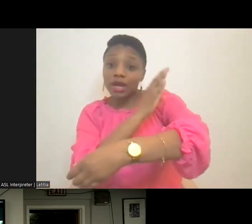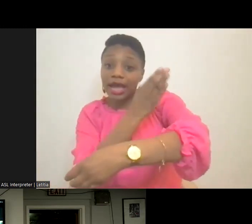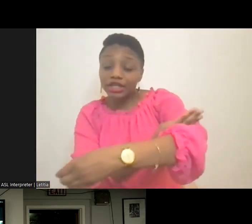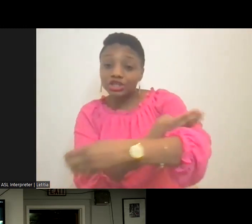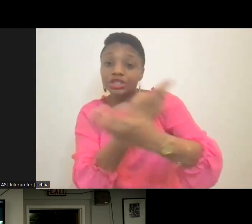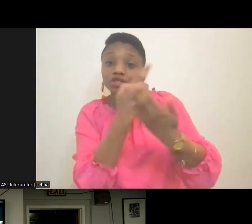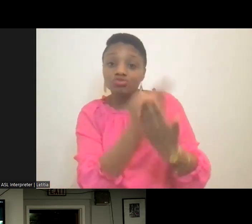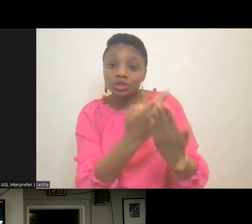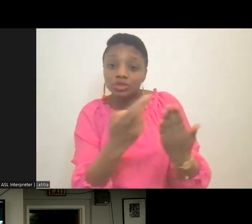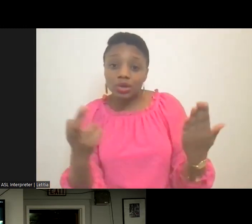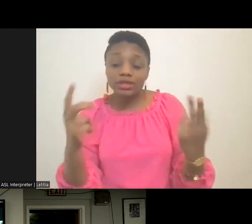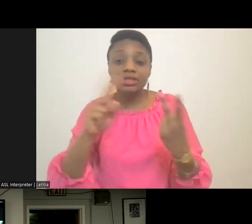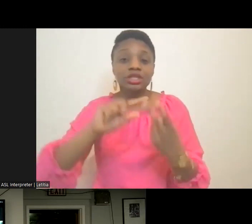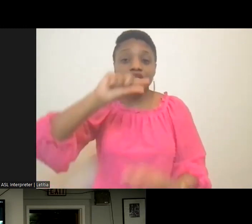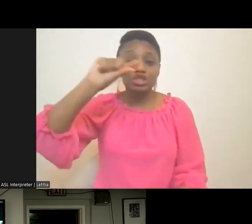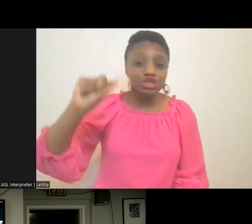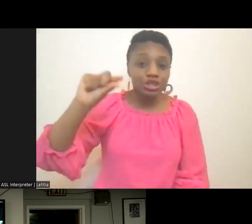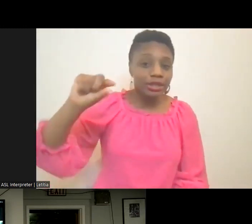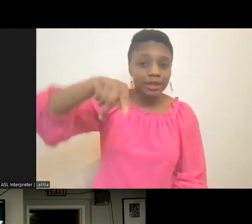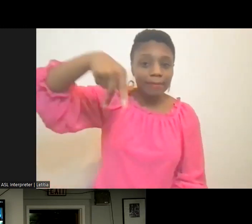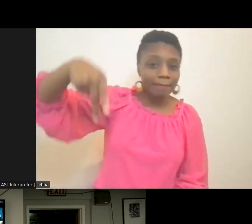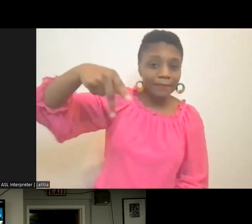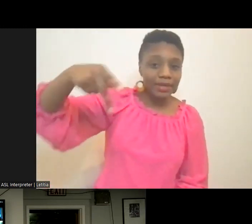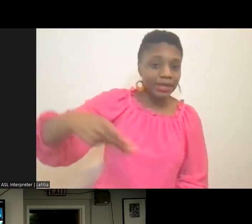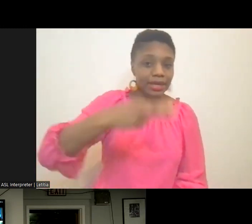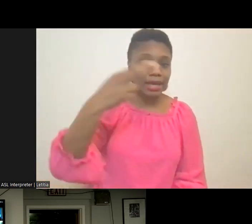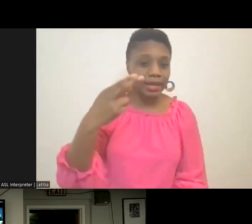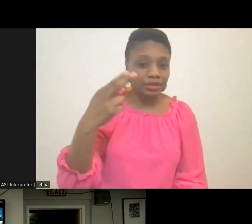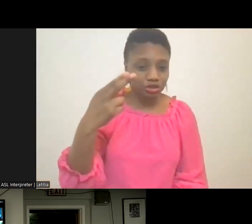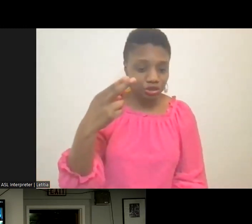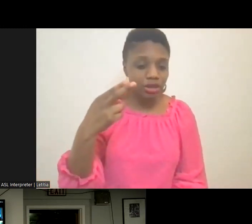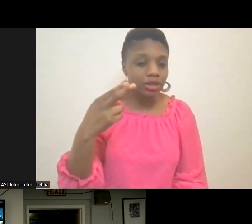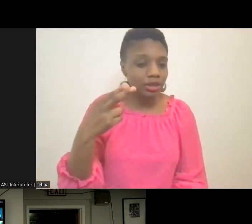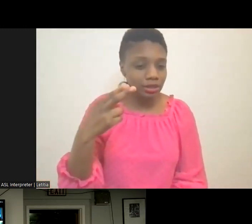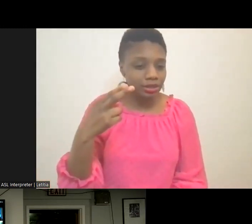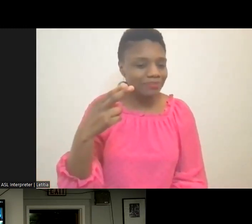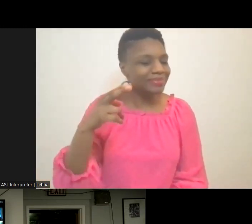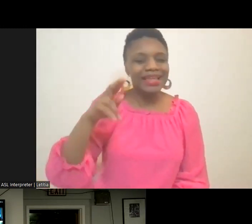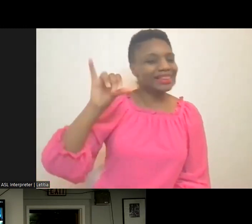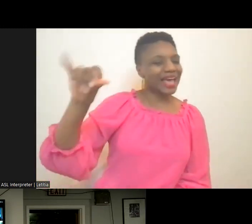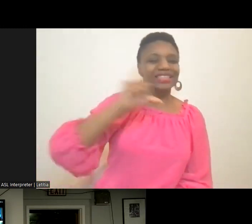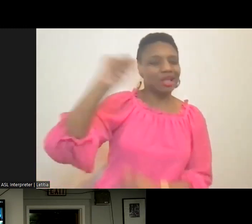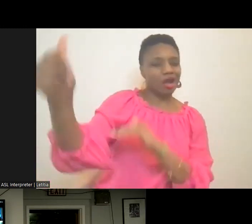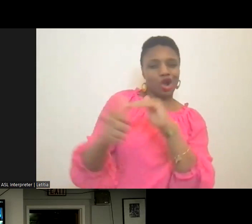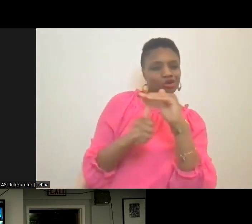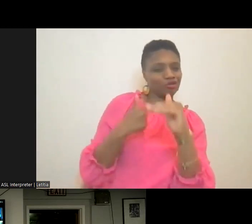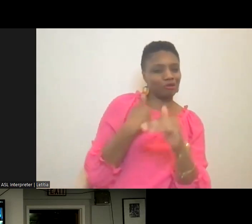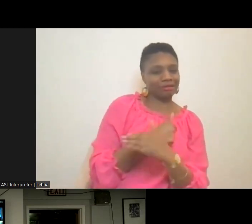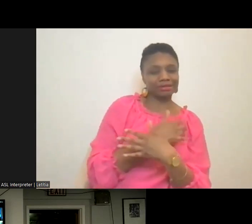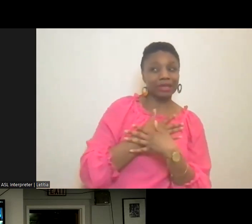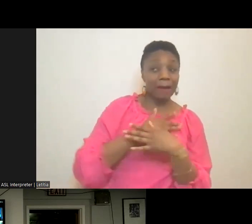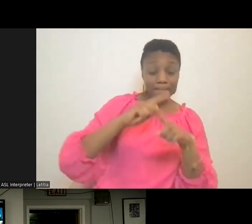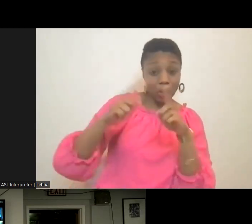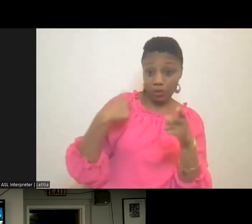Protection, GPH. and even with DPH is not within our secretary, but we can certainly ask them to